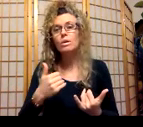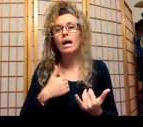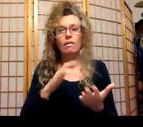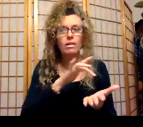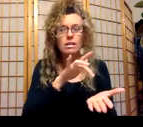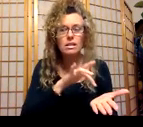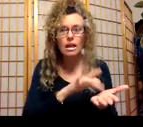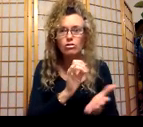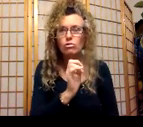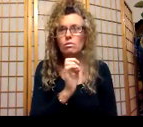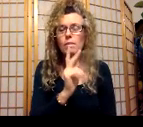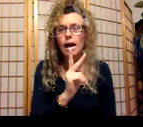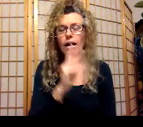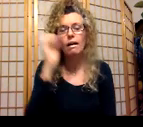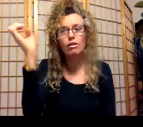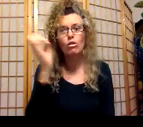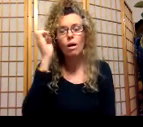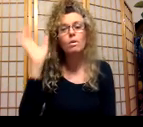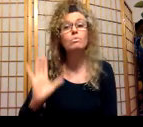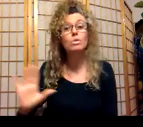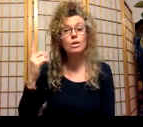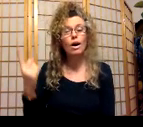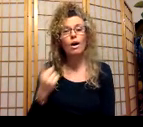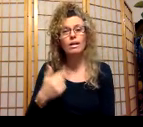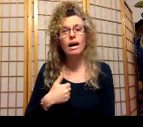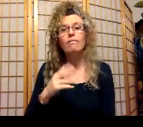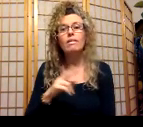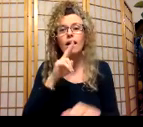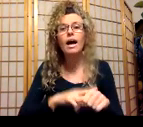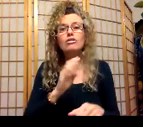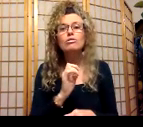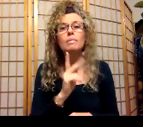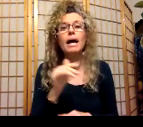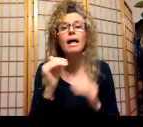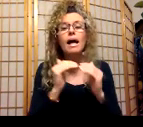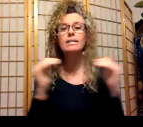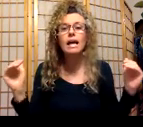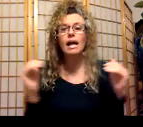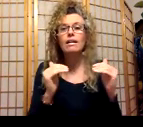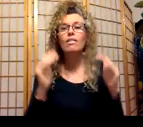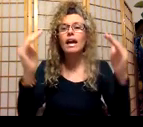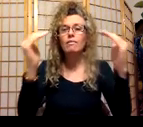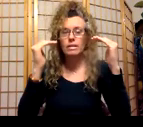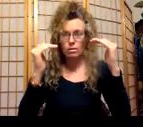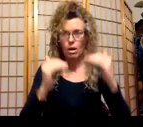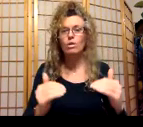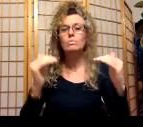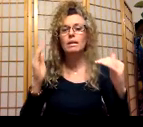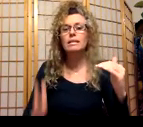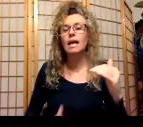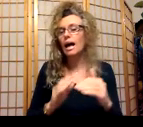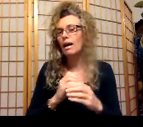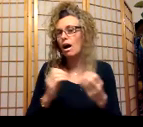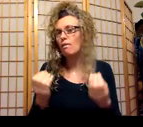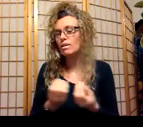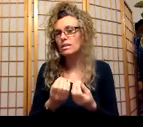Central Bank of Europe. We used to also have the national banks in this layer, but they have been demoted to being side offices of the